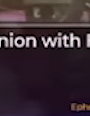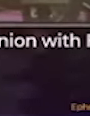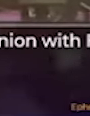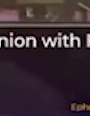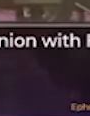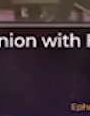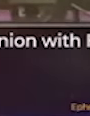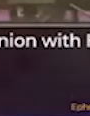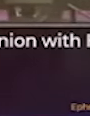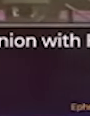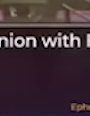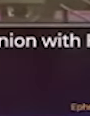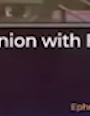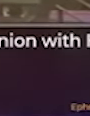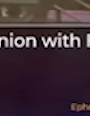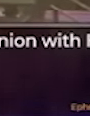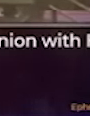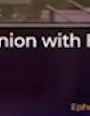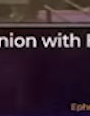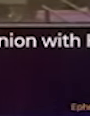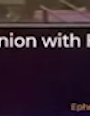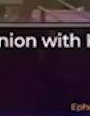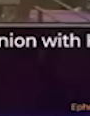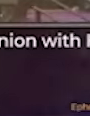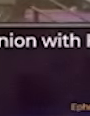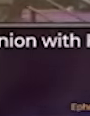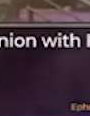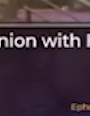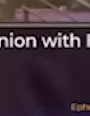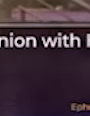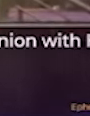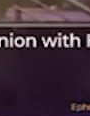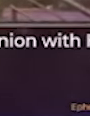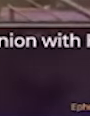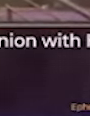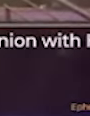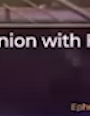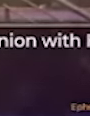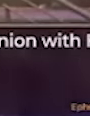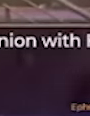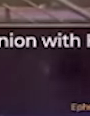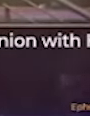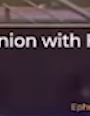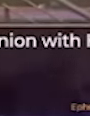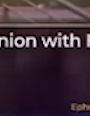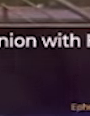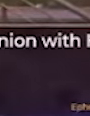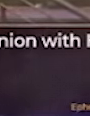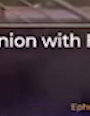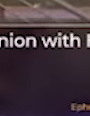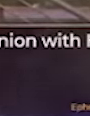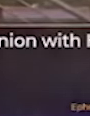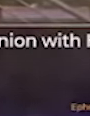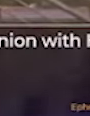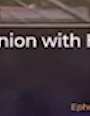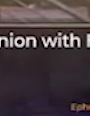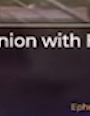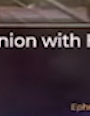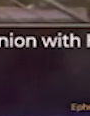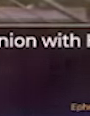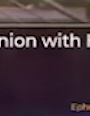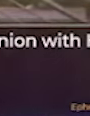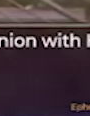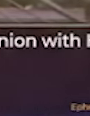comes from. Your union. It says, draw your strength from him. The strength which his boundless might